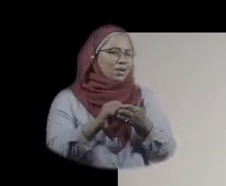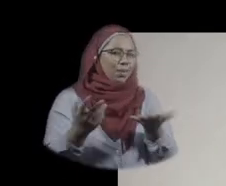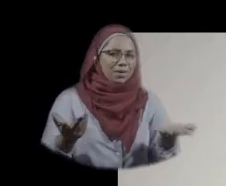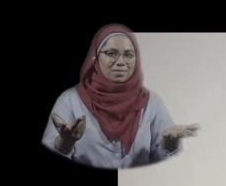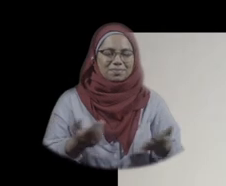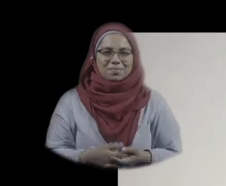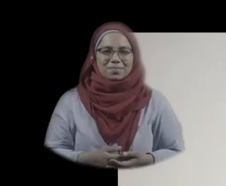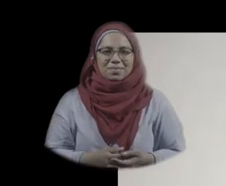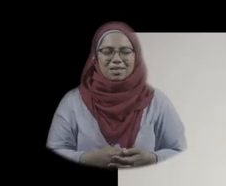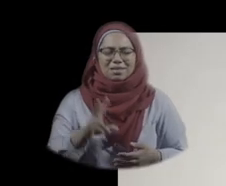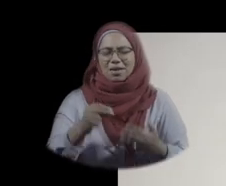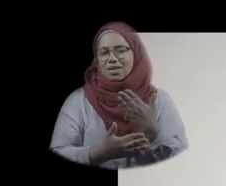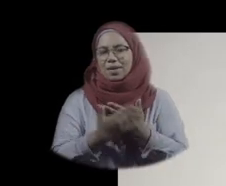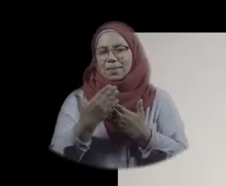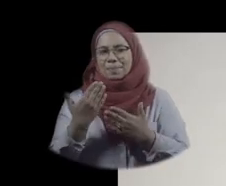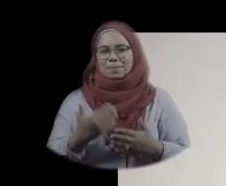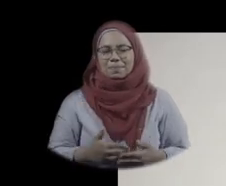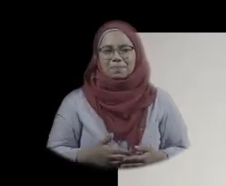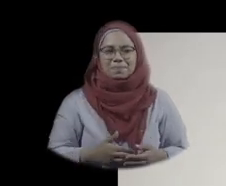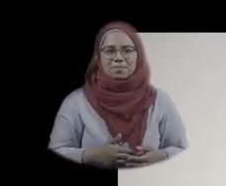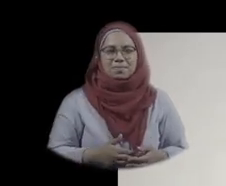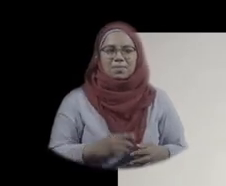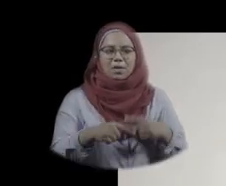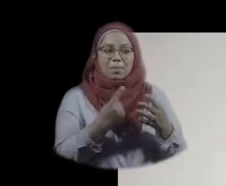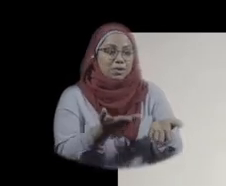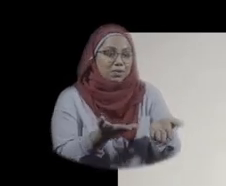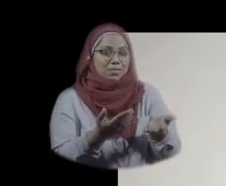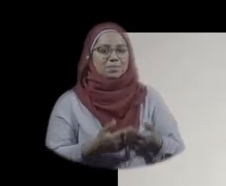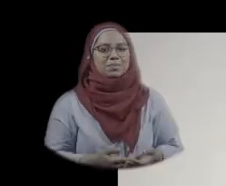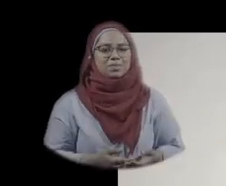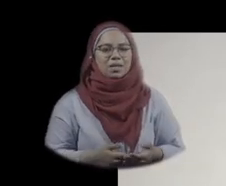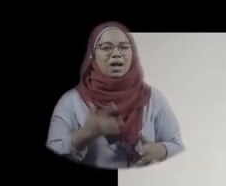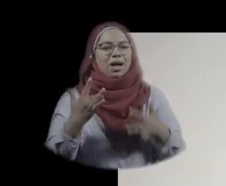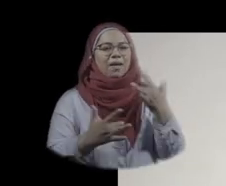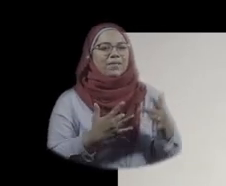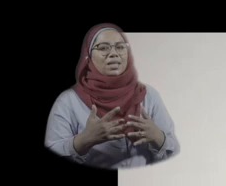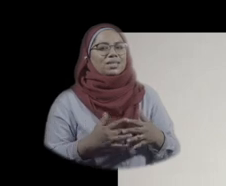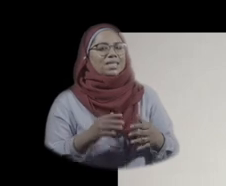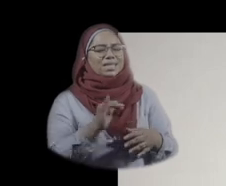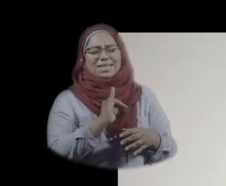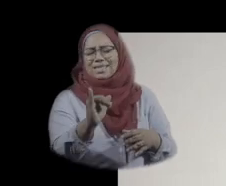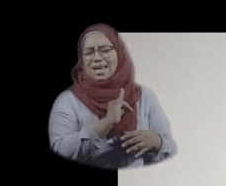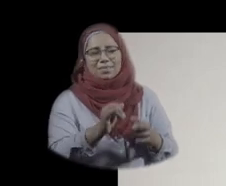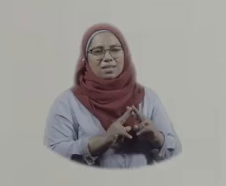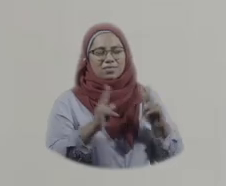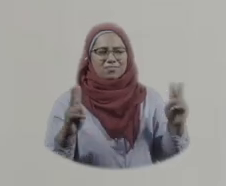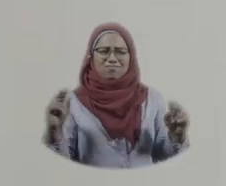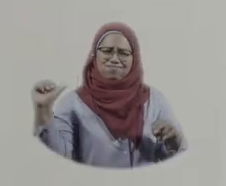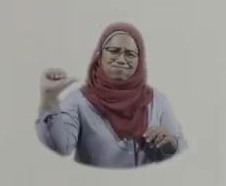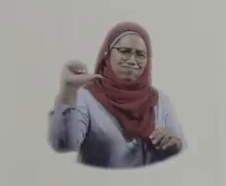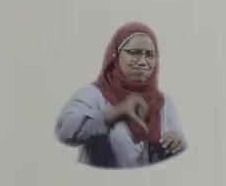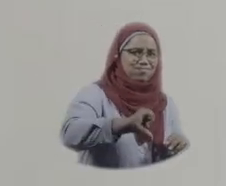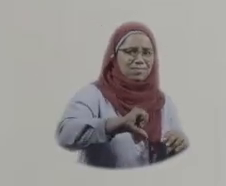common it's nothing new what about you Tom yeah I feel like this is completely ridiculous I